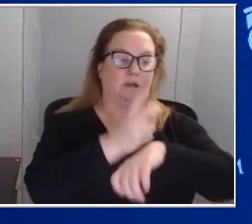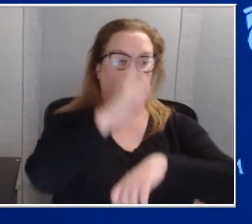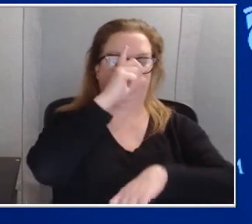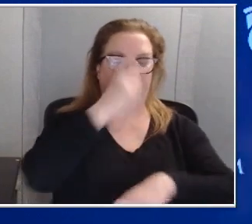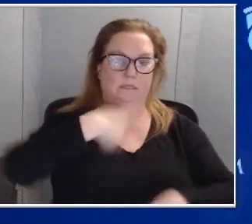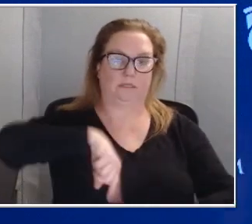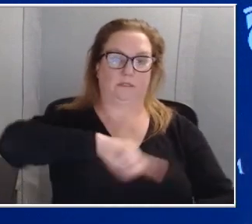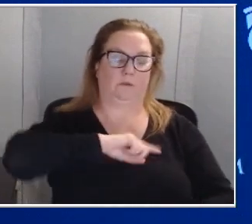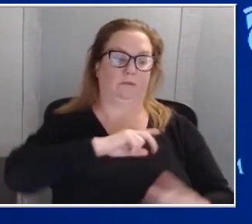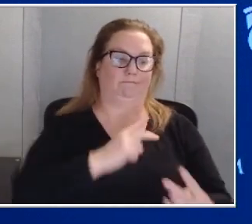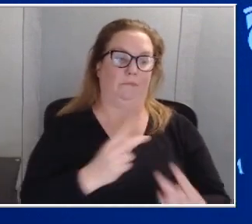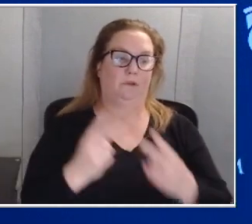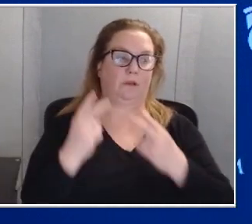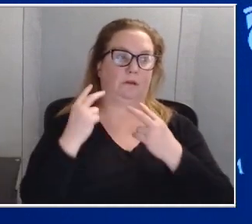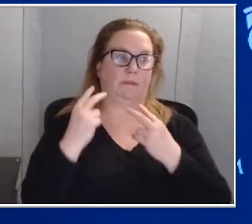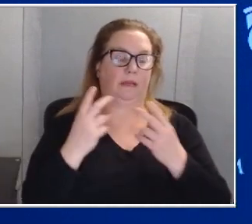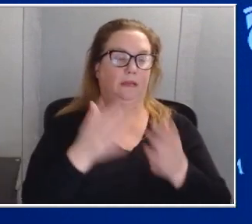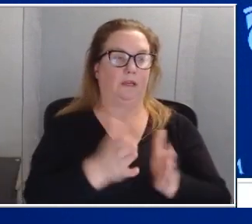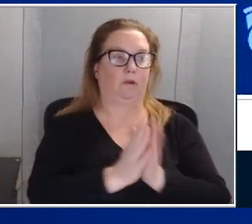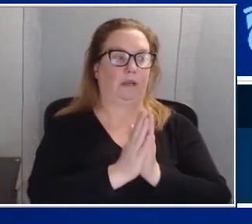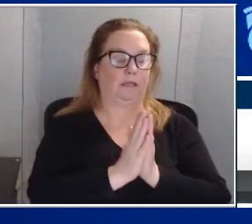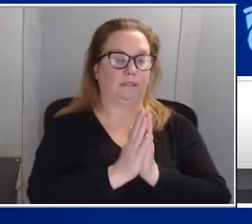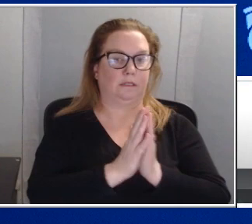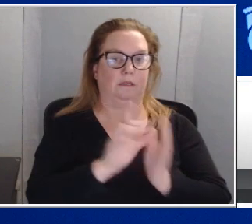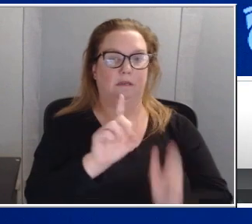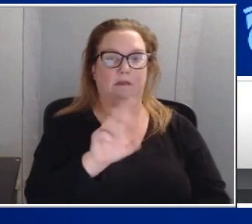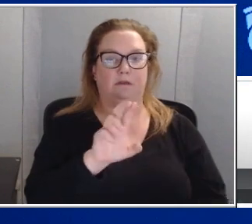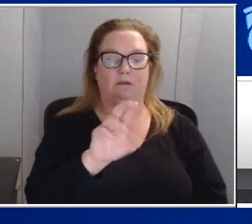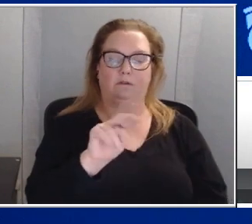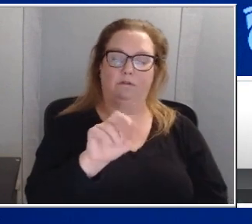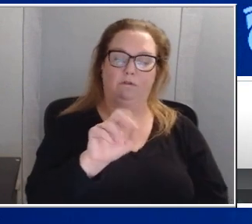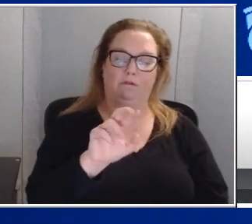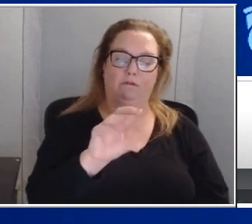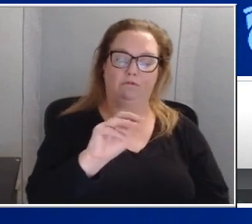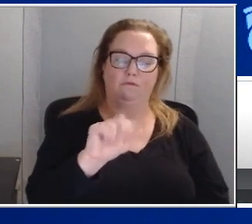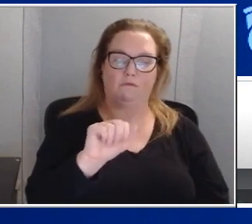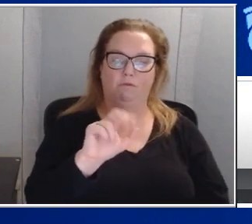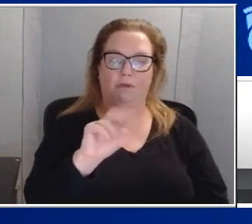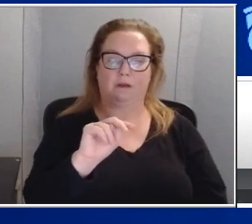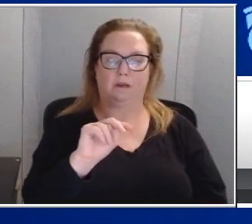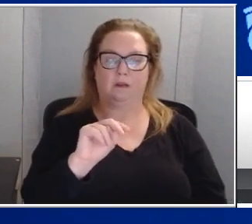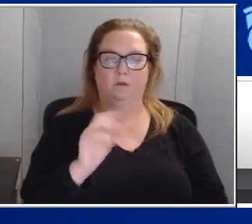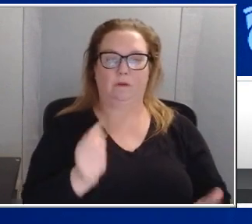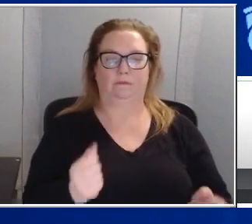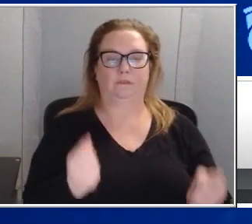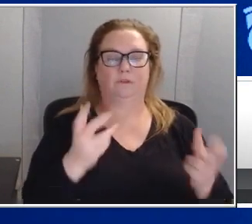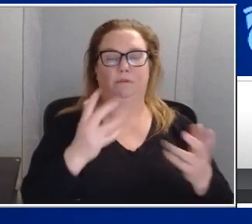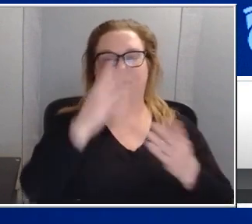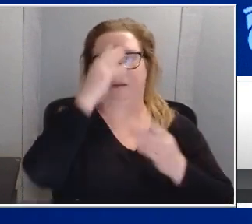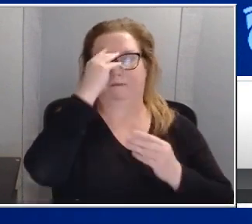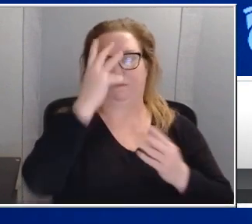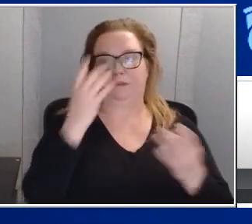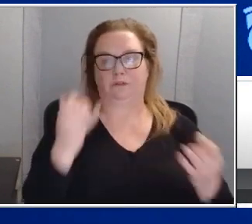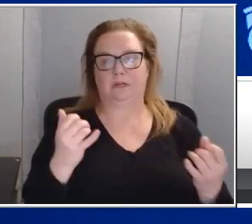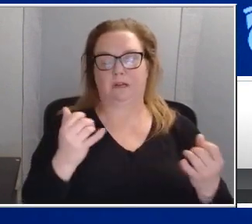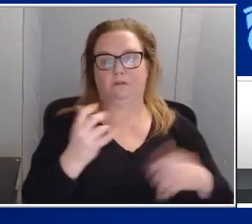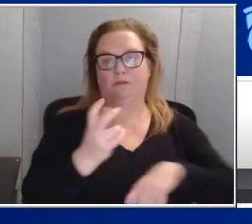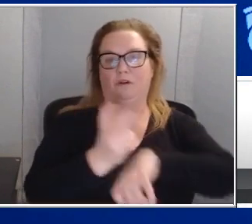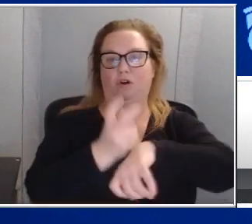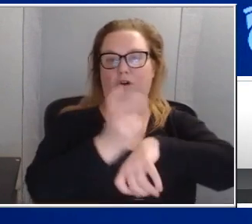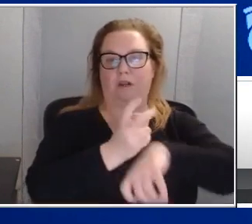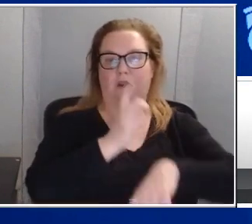looking back, and you certainly asked Dr. Norman that. When we have so much more information now, it's difficult. I would